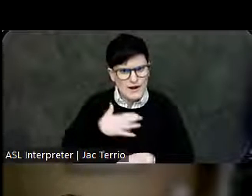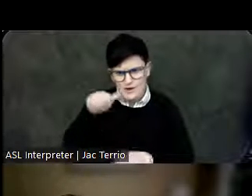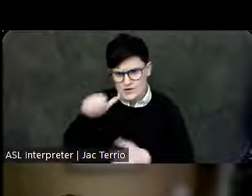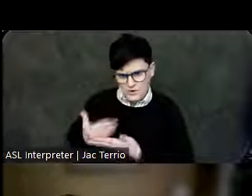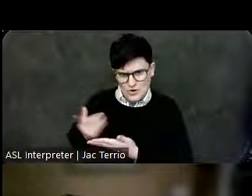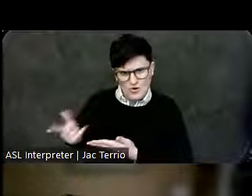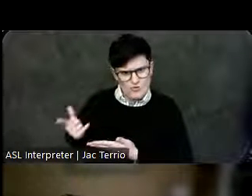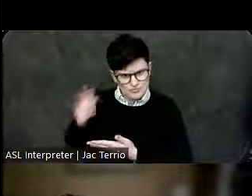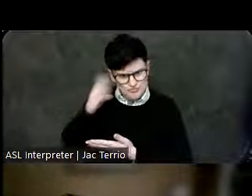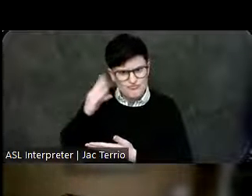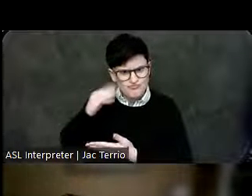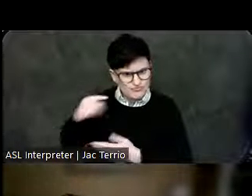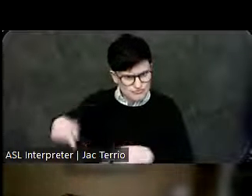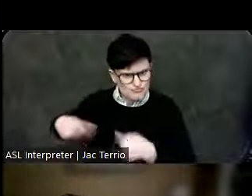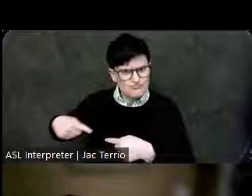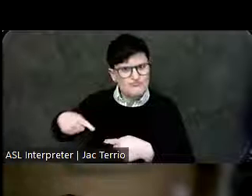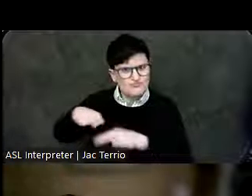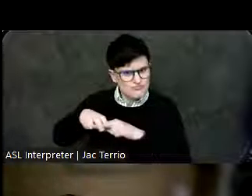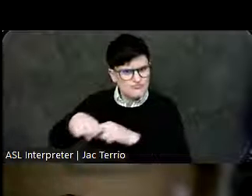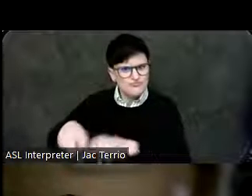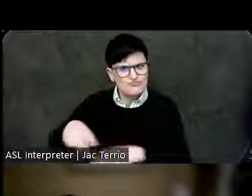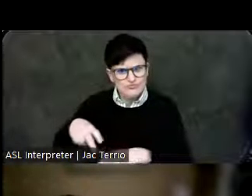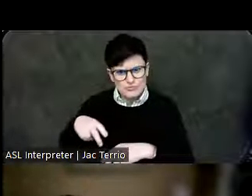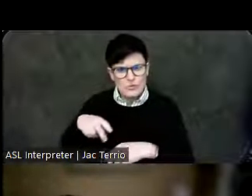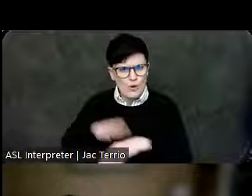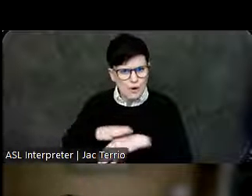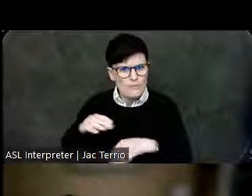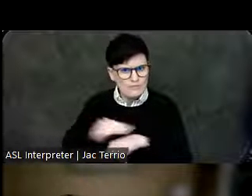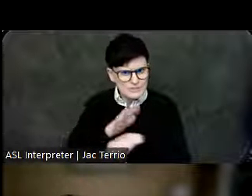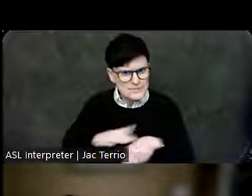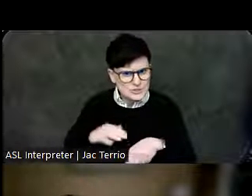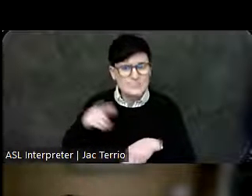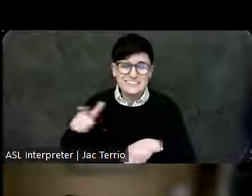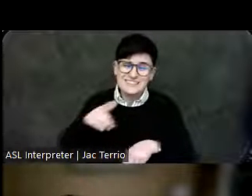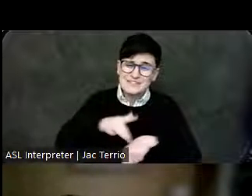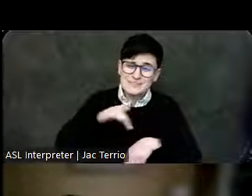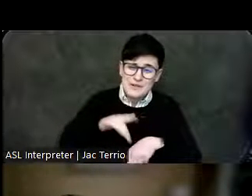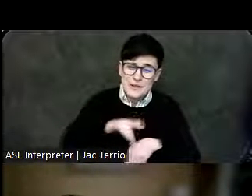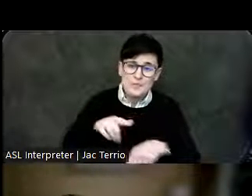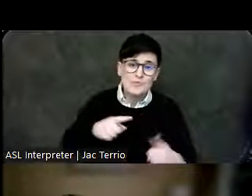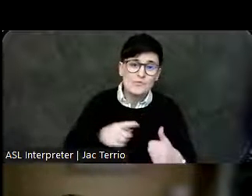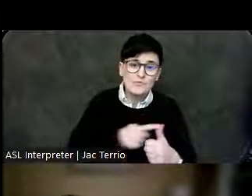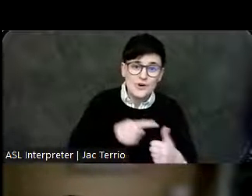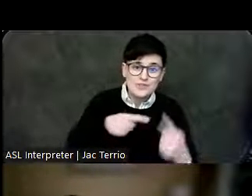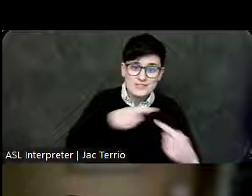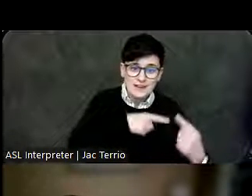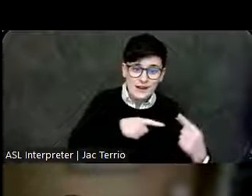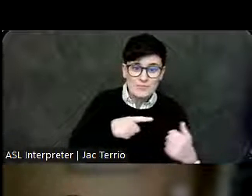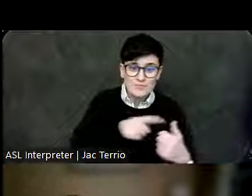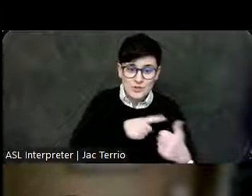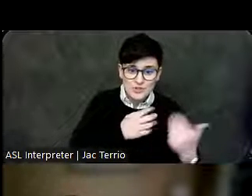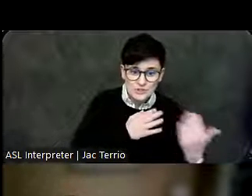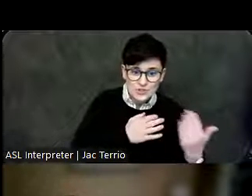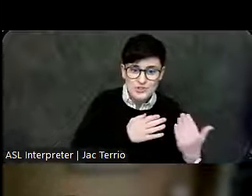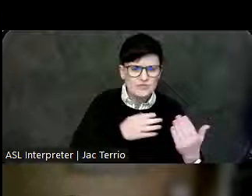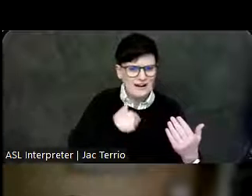And they're just available kind of first come, first serve. I haven't ever seen them be all used all at once. And they're